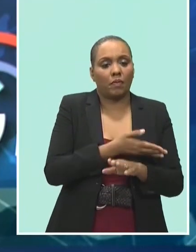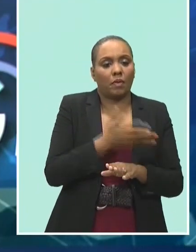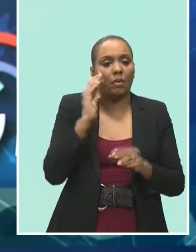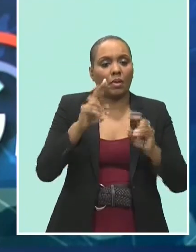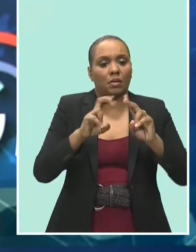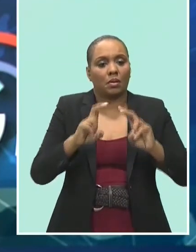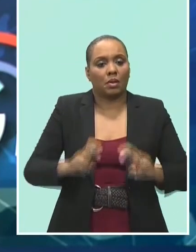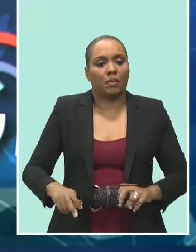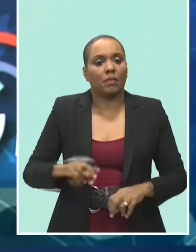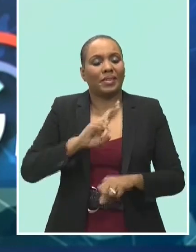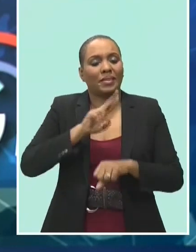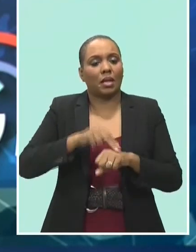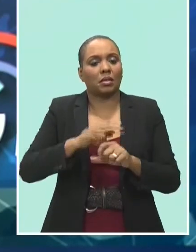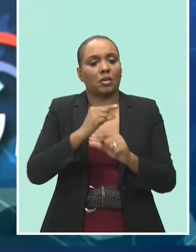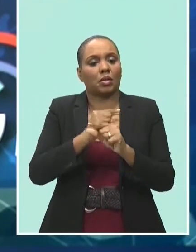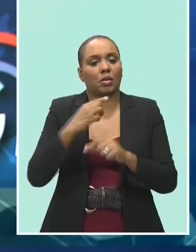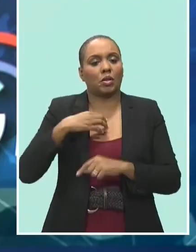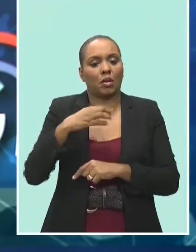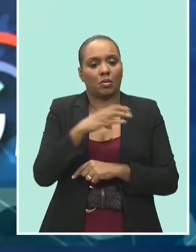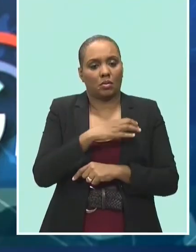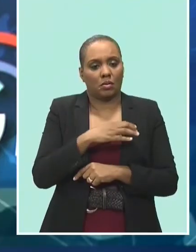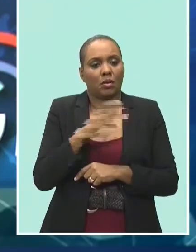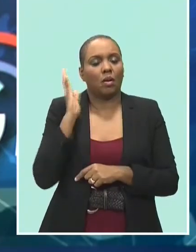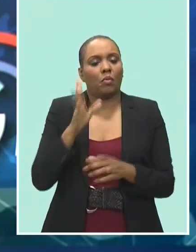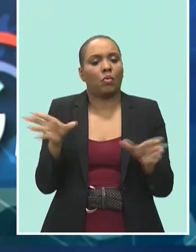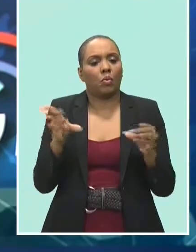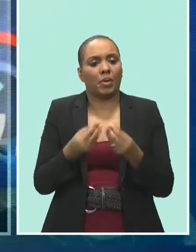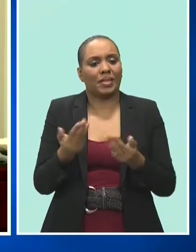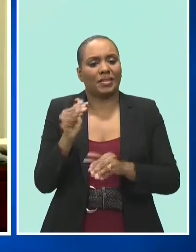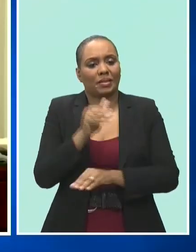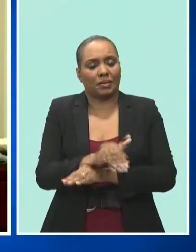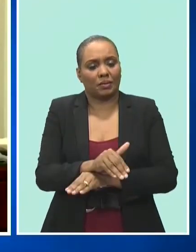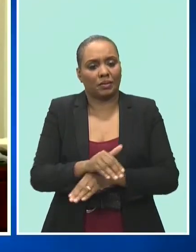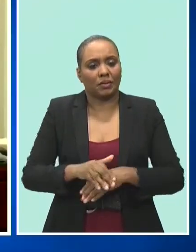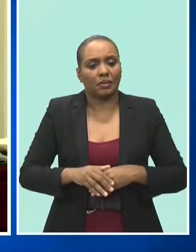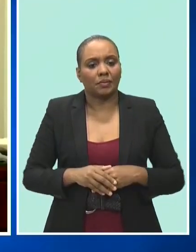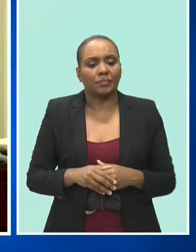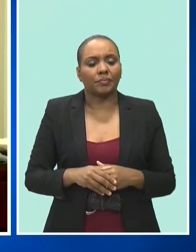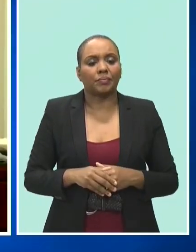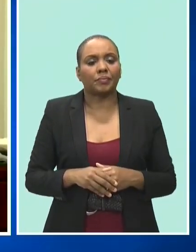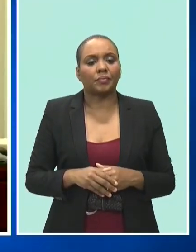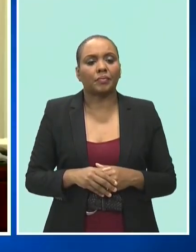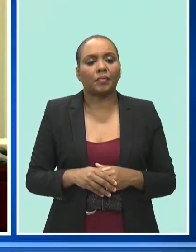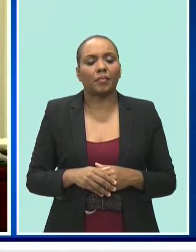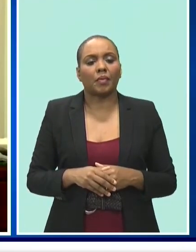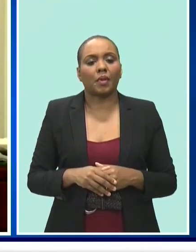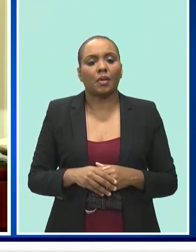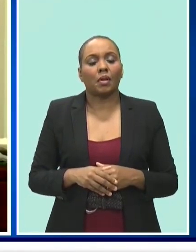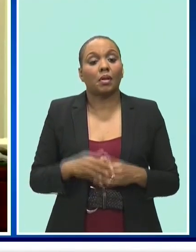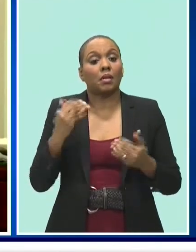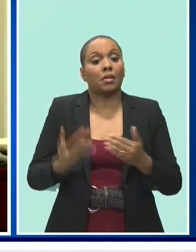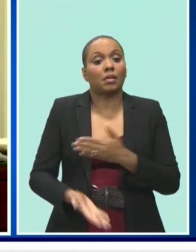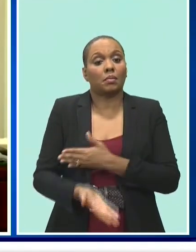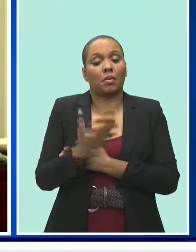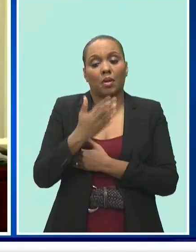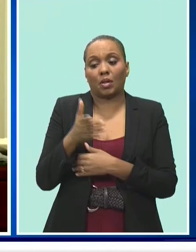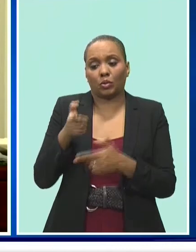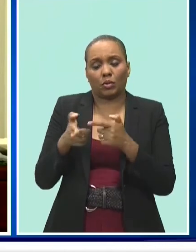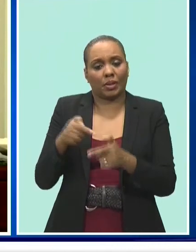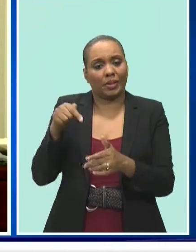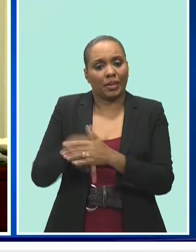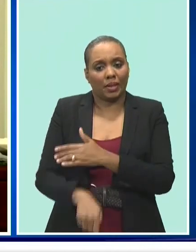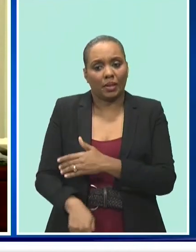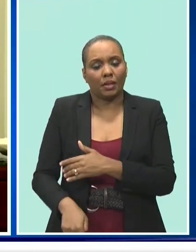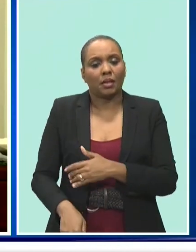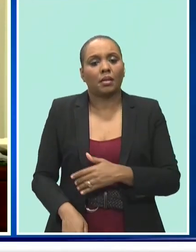Council, which was scheduled to meet this evening. This morning's events prove beyond a shadow of a doubt that we all